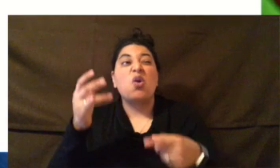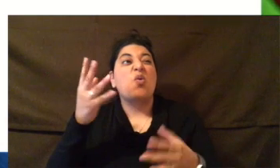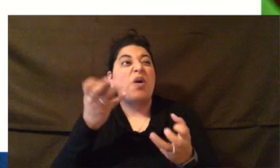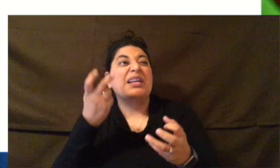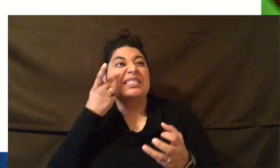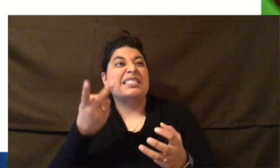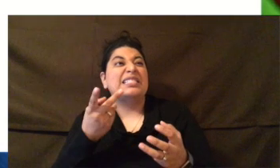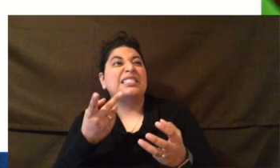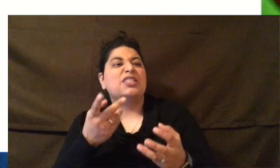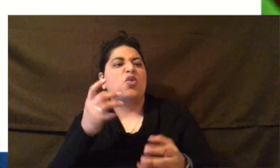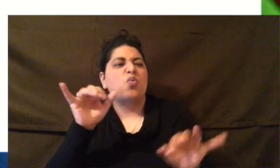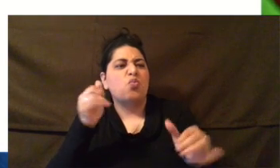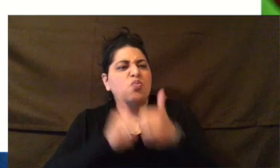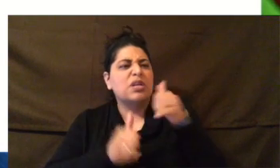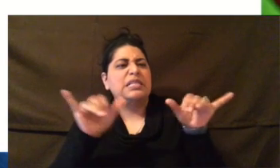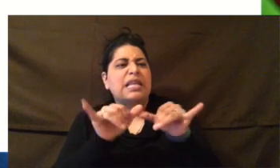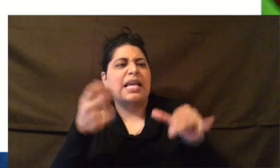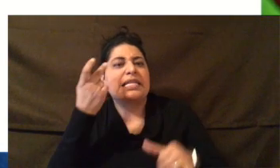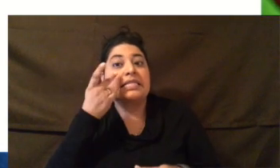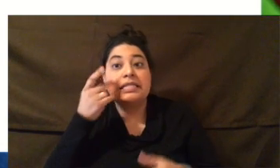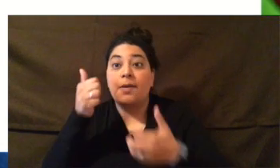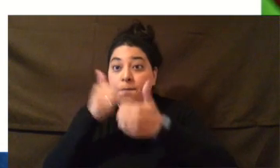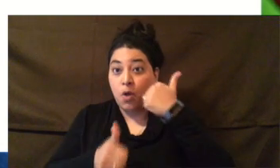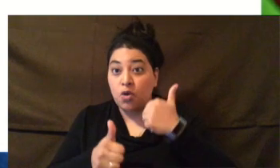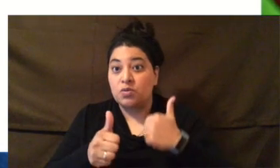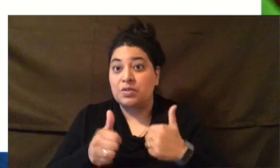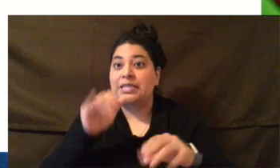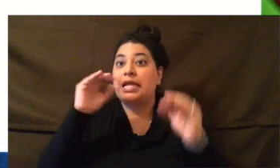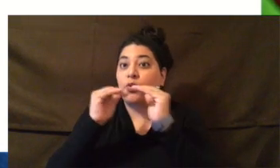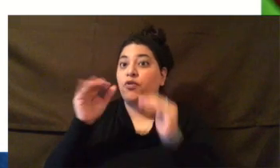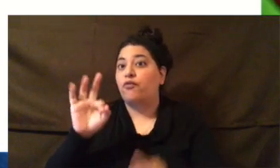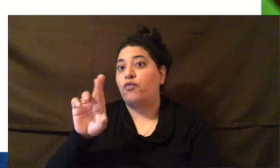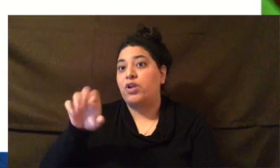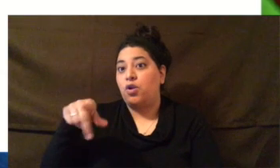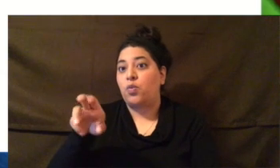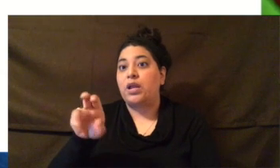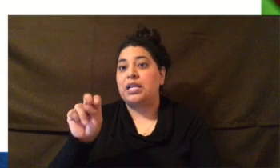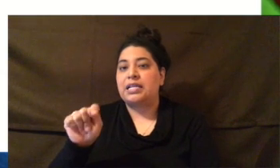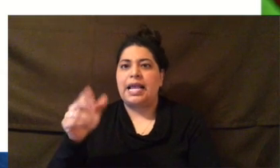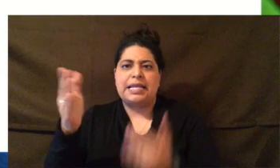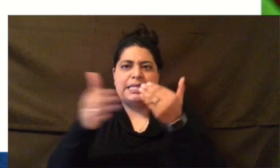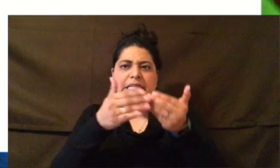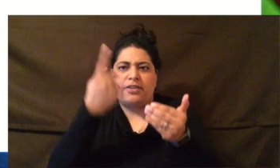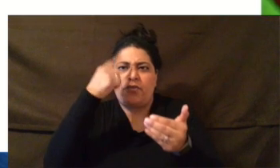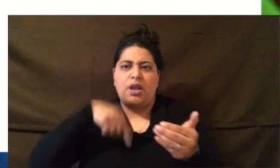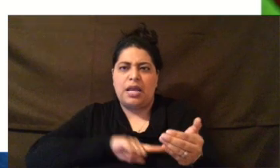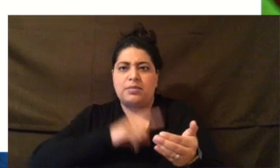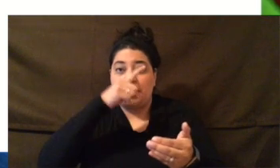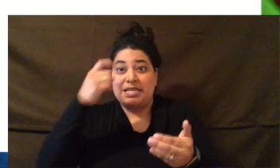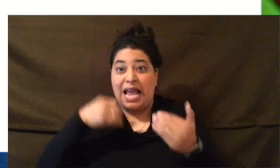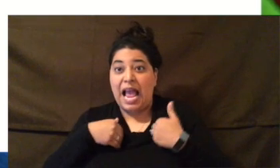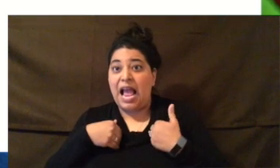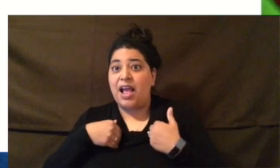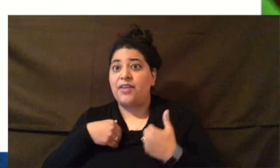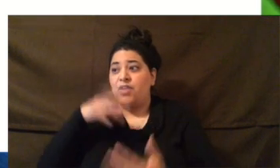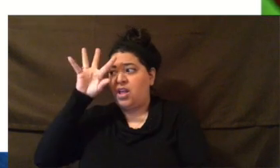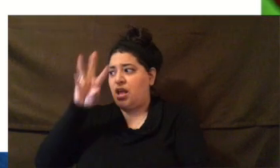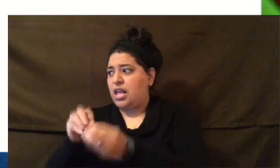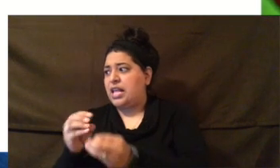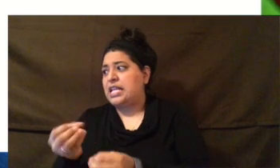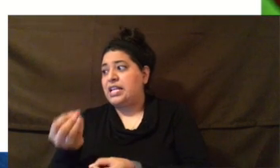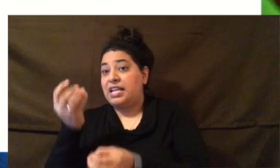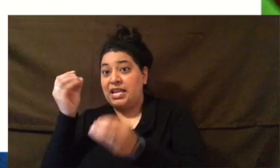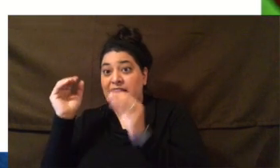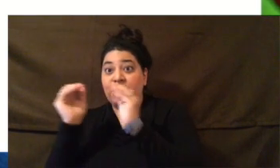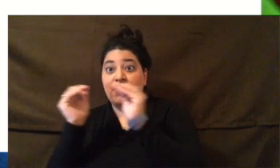of all the other shoe sizes. And that's pretty easy for us to do now that we have all of our totals. We can come over to our column and we're looking